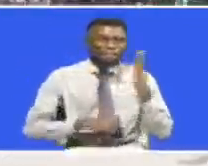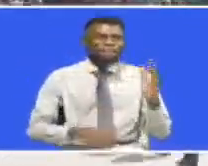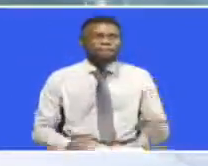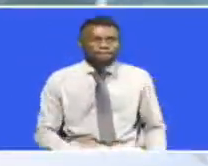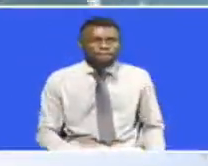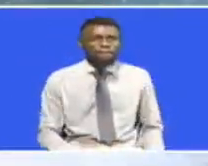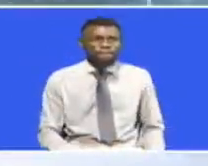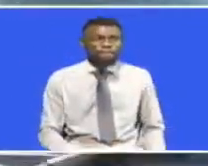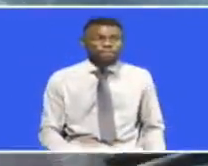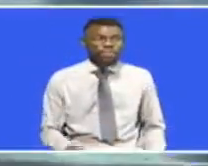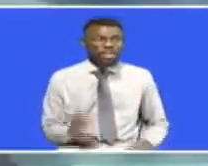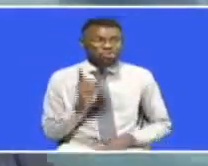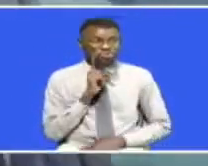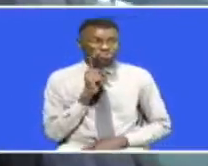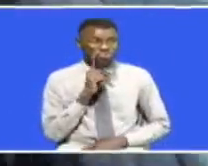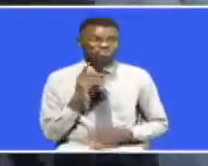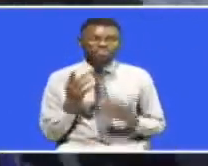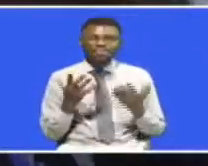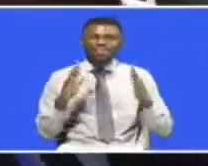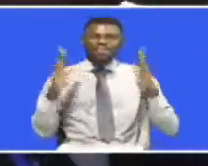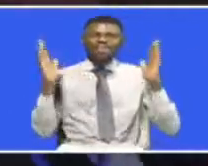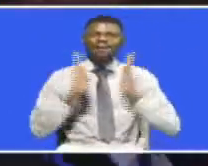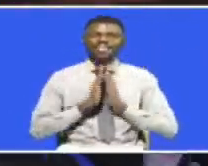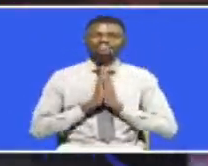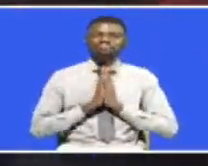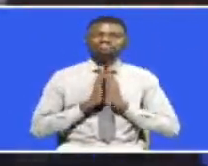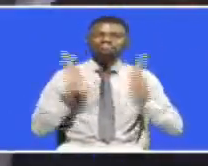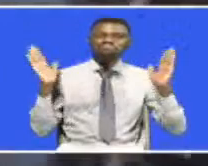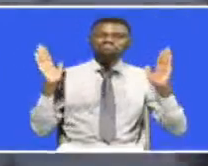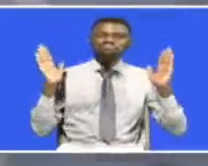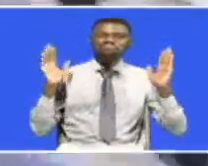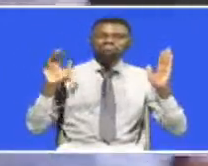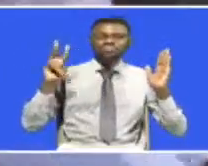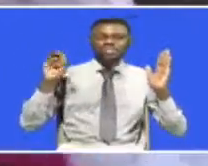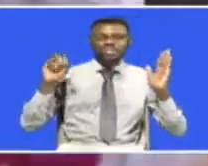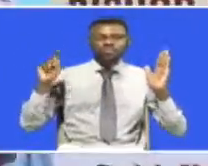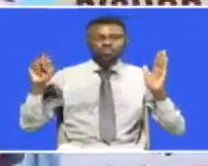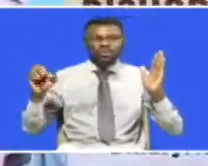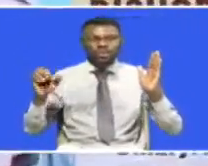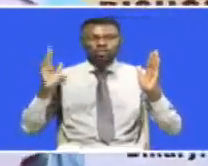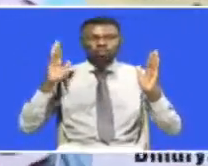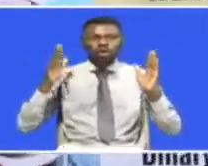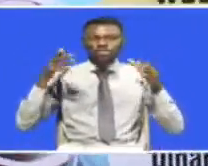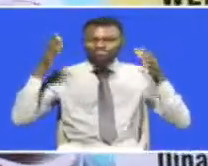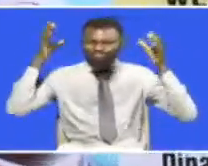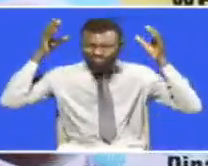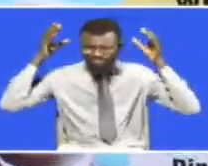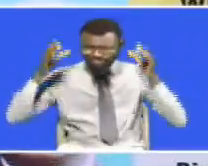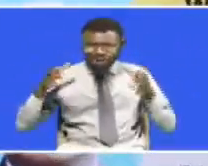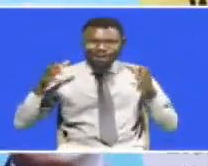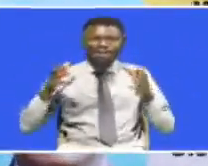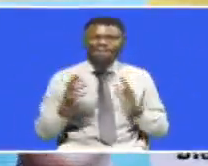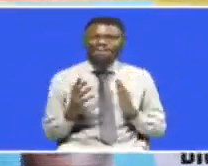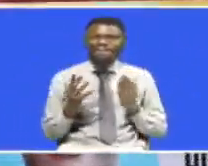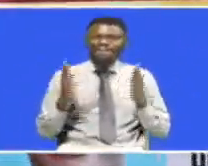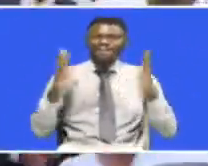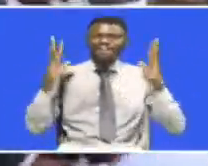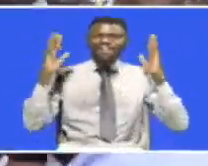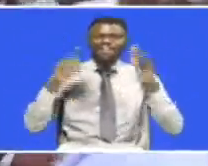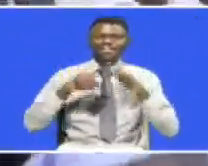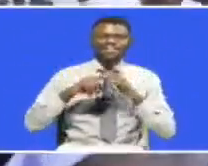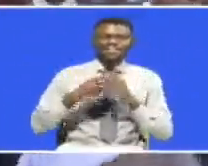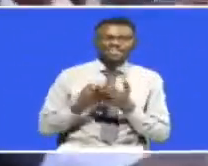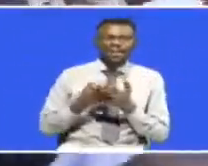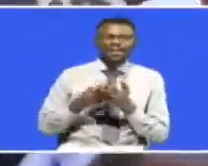sherehe za kutawazwa kwa askofu wa diocese mpya ya Wote Paul Kariuki. Sherehe hizo zimeanza mapema hii leo mjini